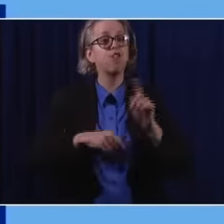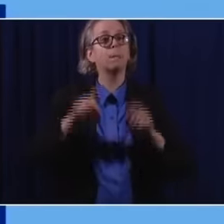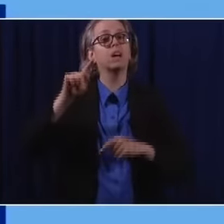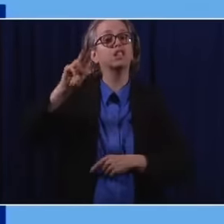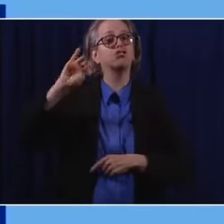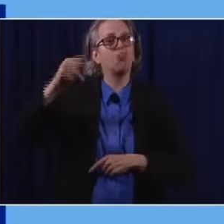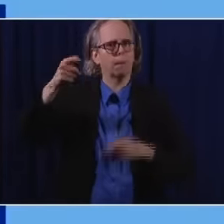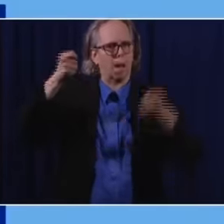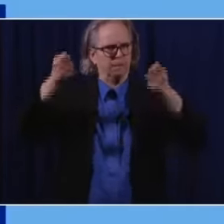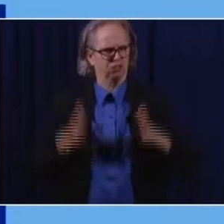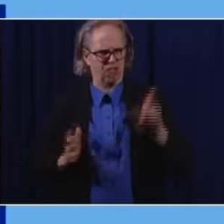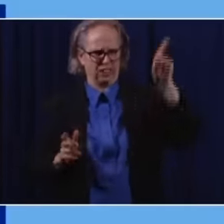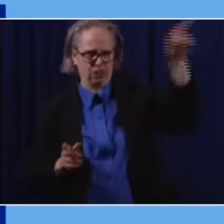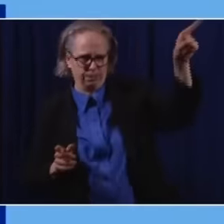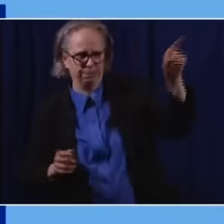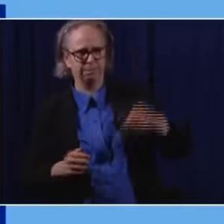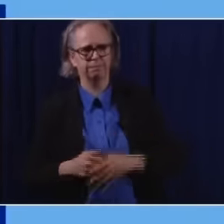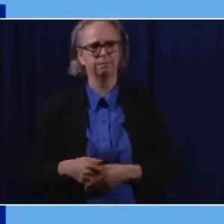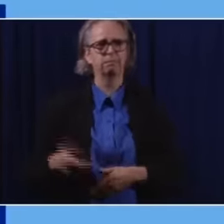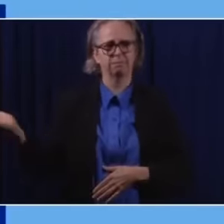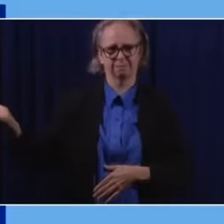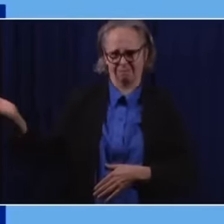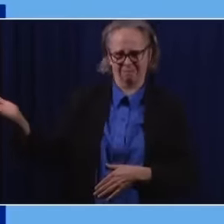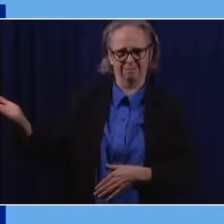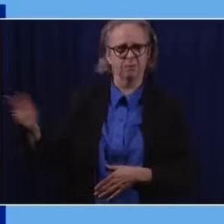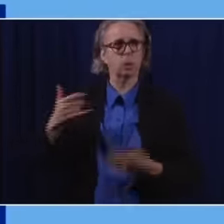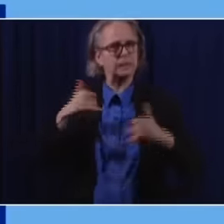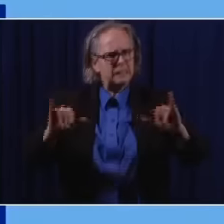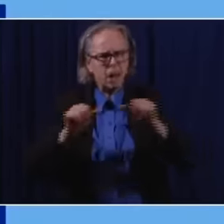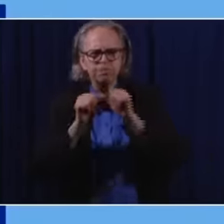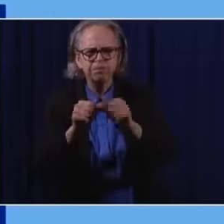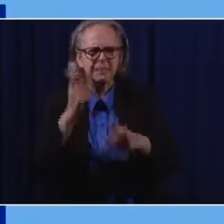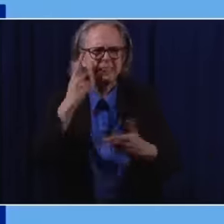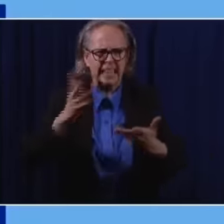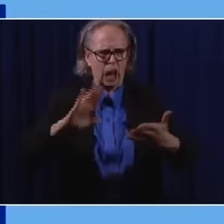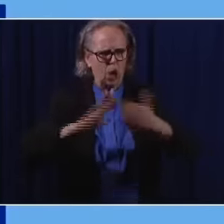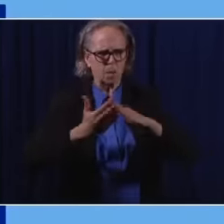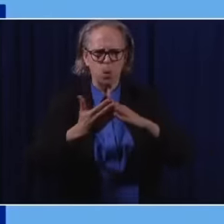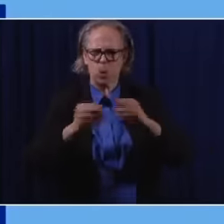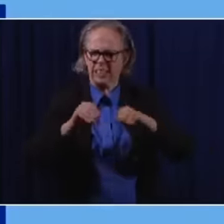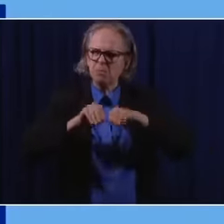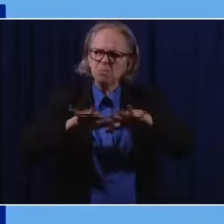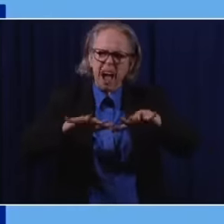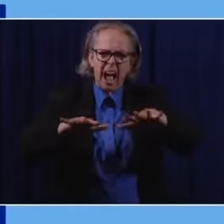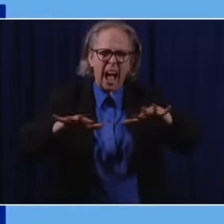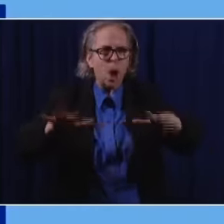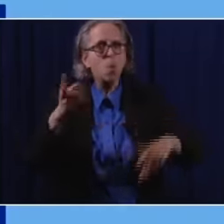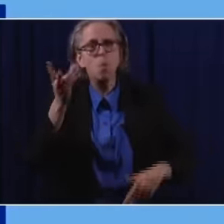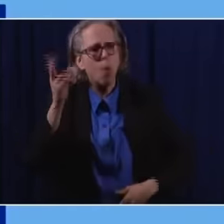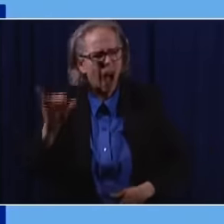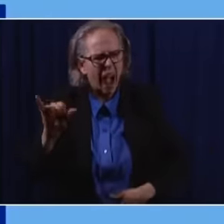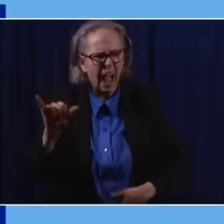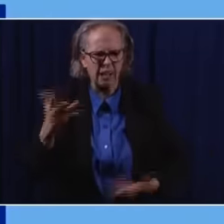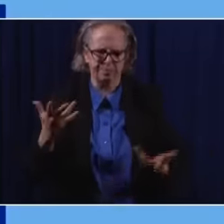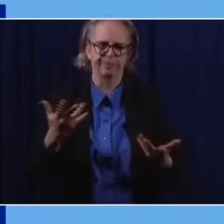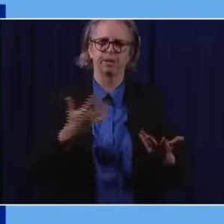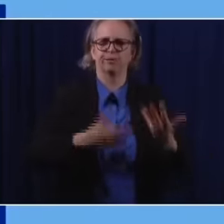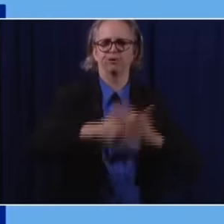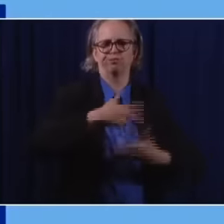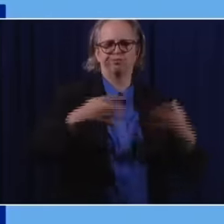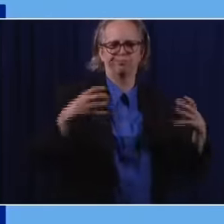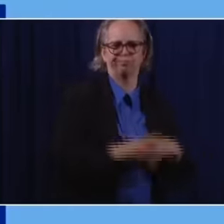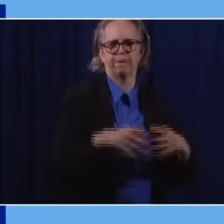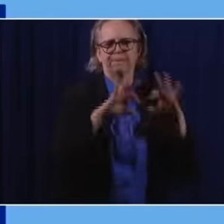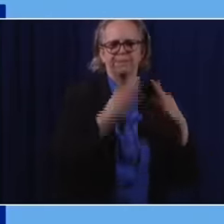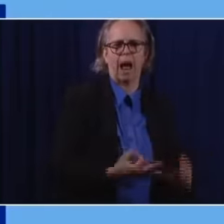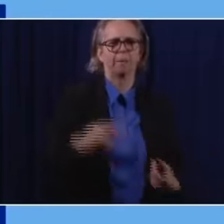continue to see community spread initiated by social friends and family gatherings. People must remember that seemingly uninfected